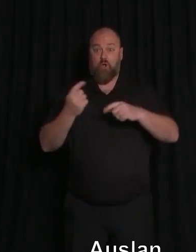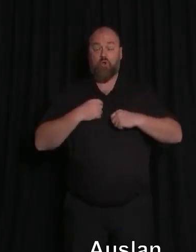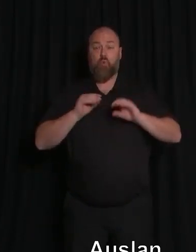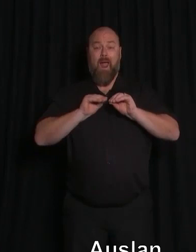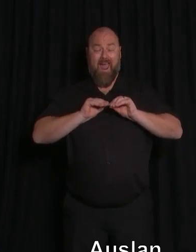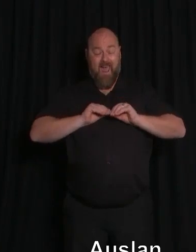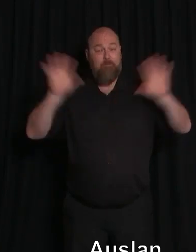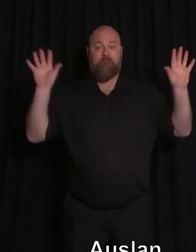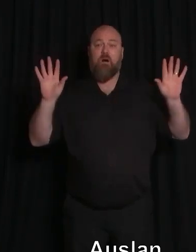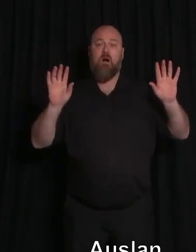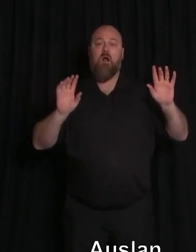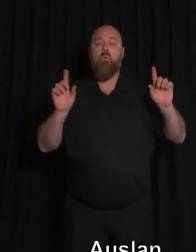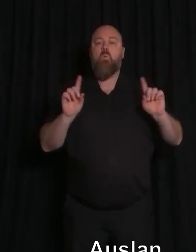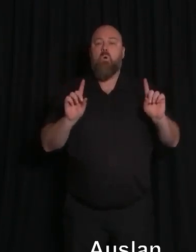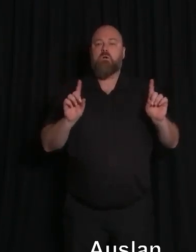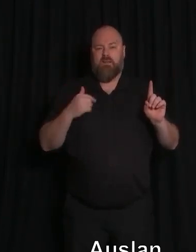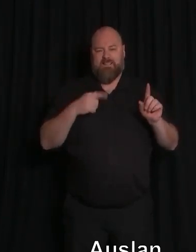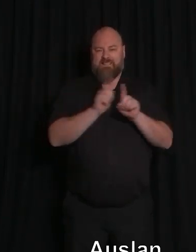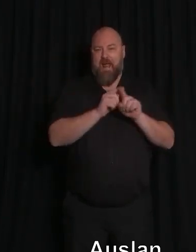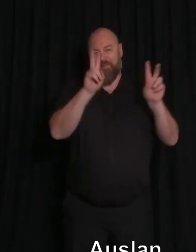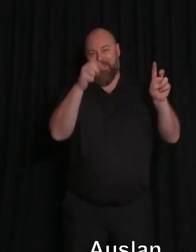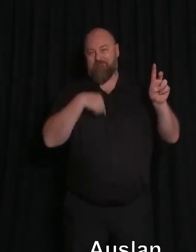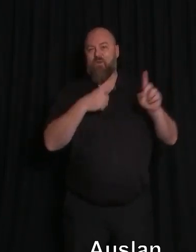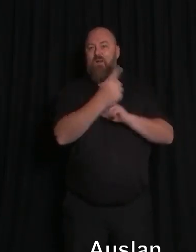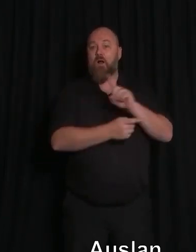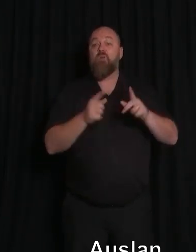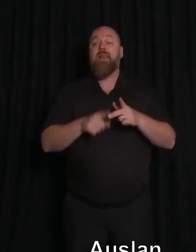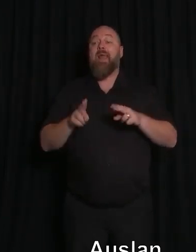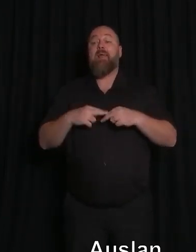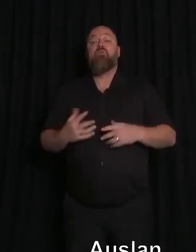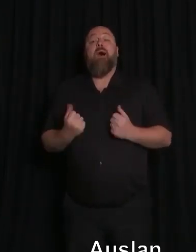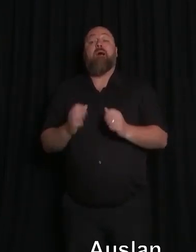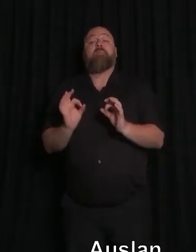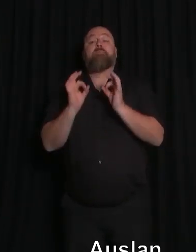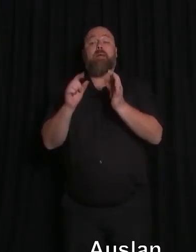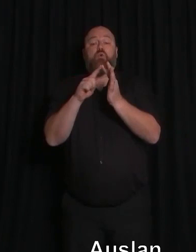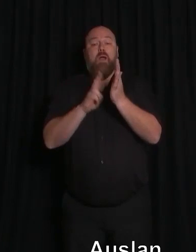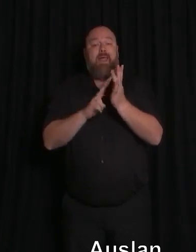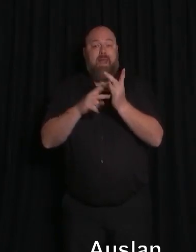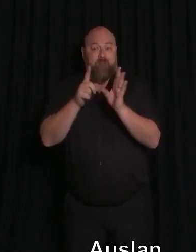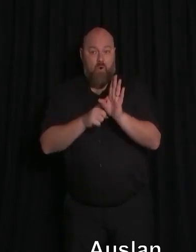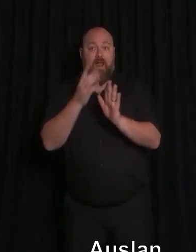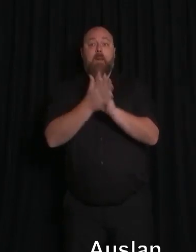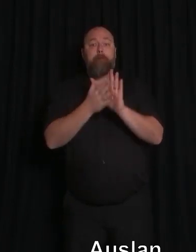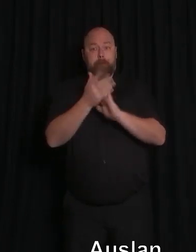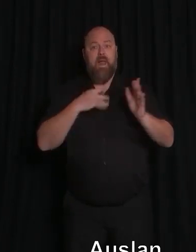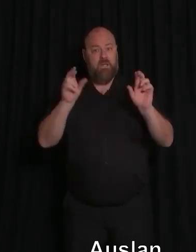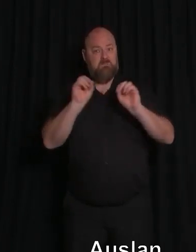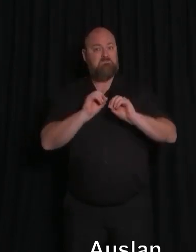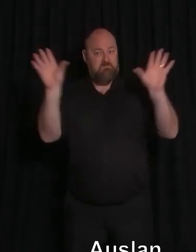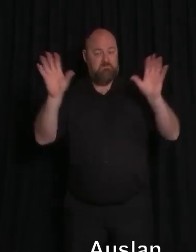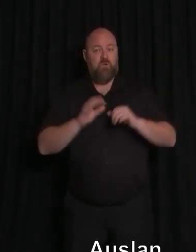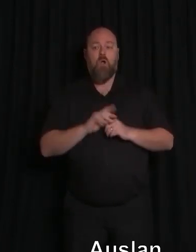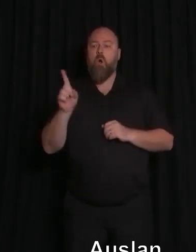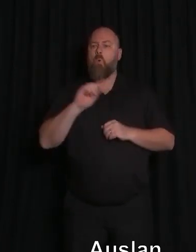So I can testify that if a country decides to have a special envoy, there is an amplification of the work that already is there, because